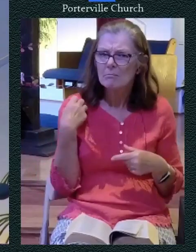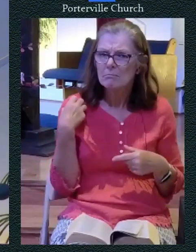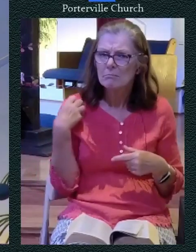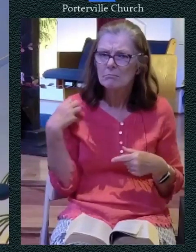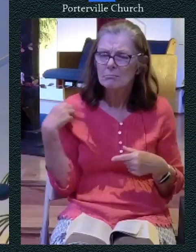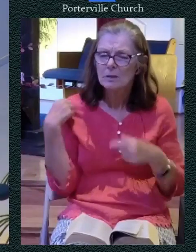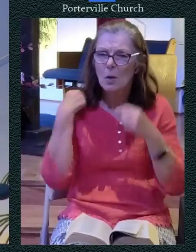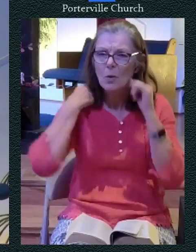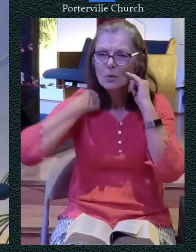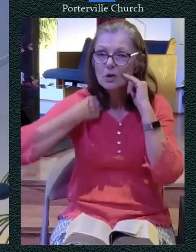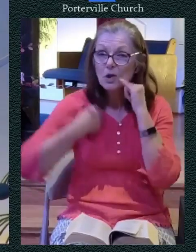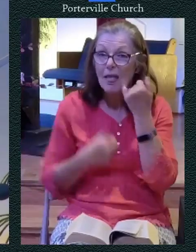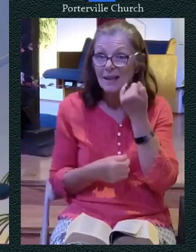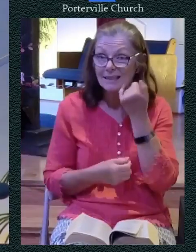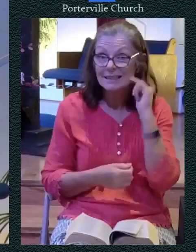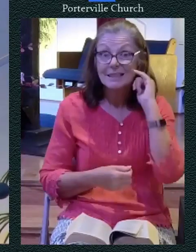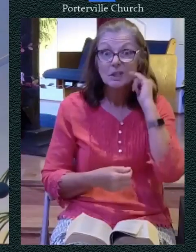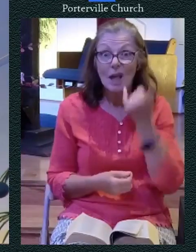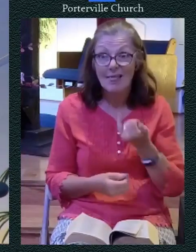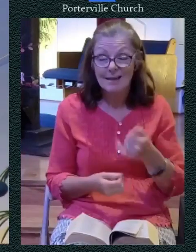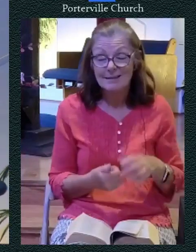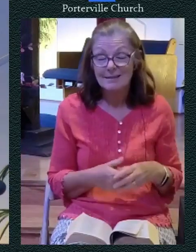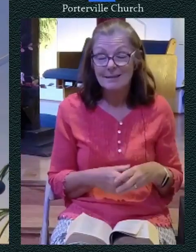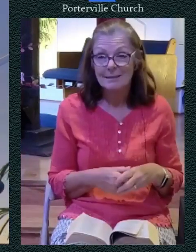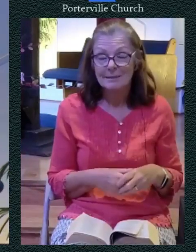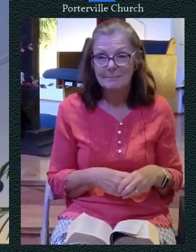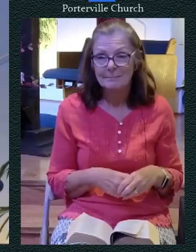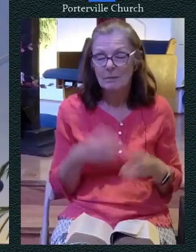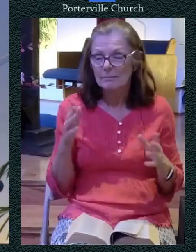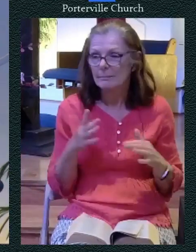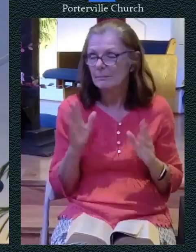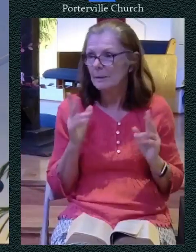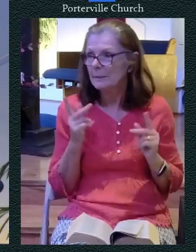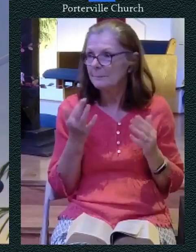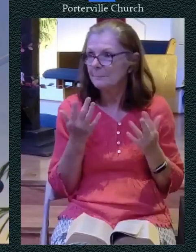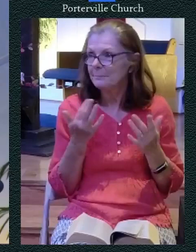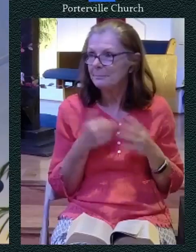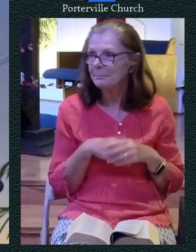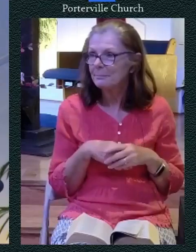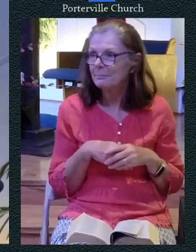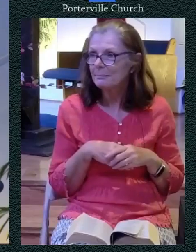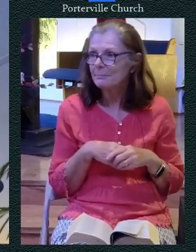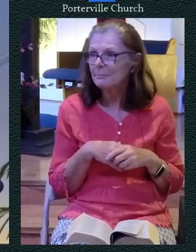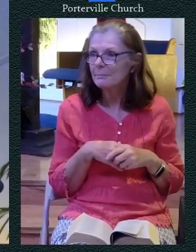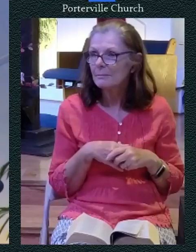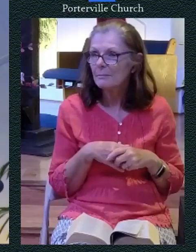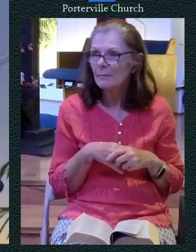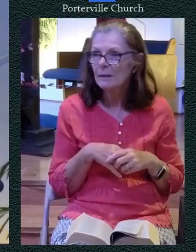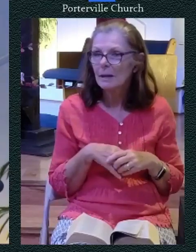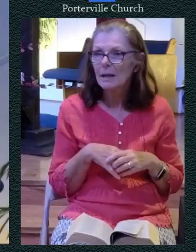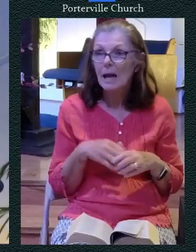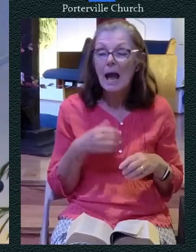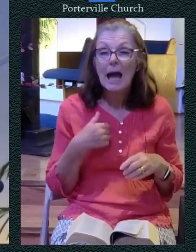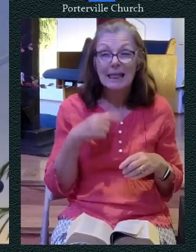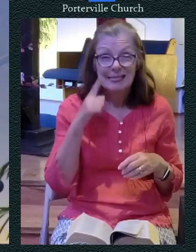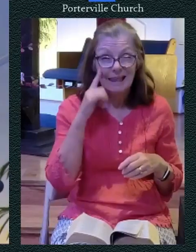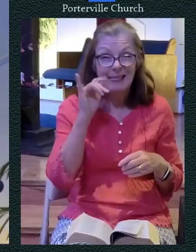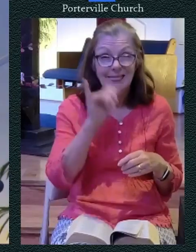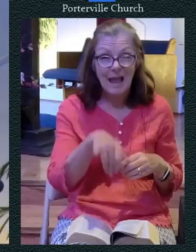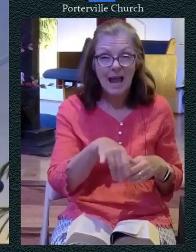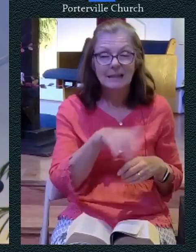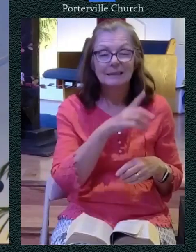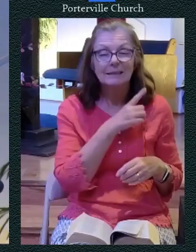And this comes out, well, I'm getting ahead of myself. So I think that was David's temptation. And I think that